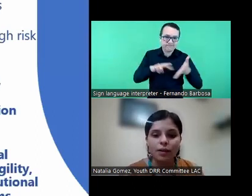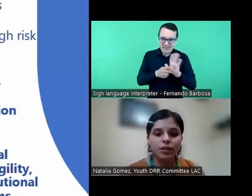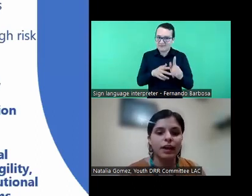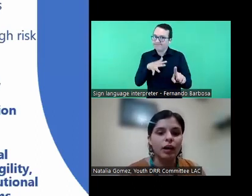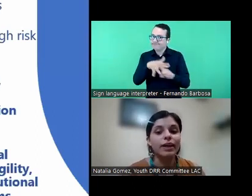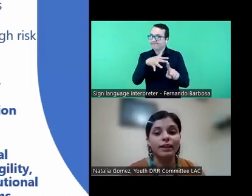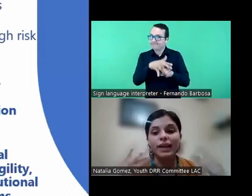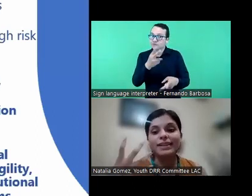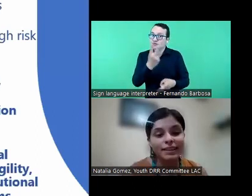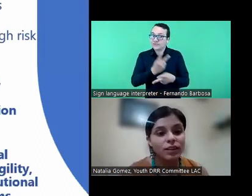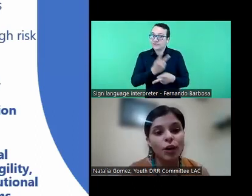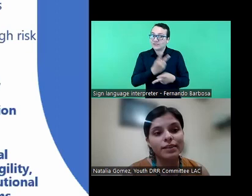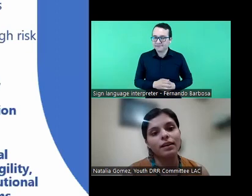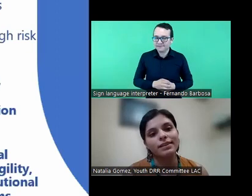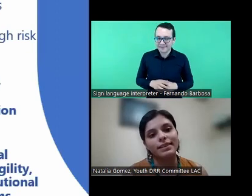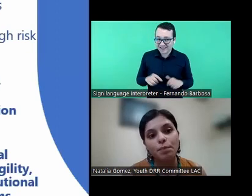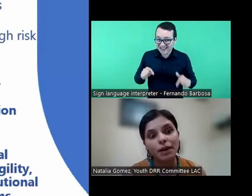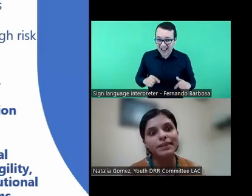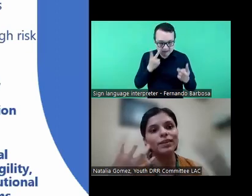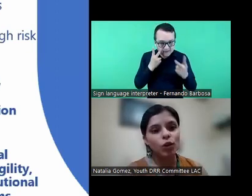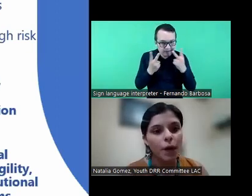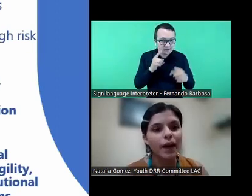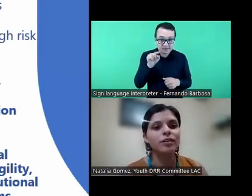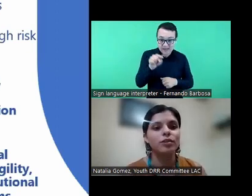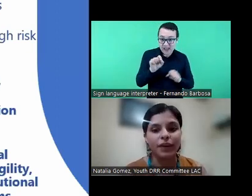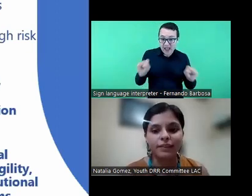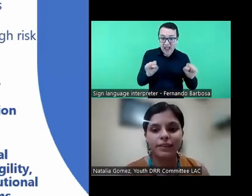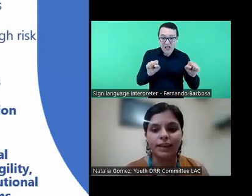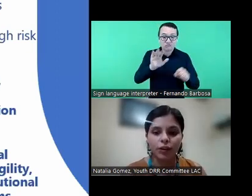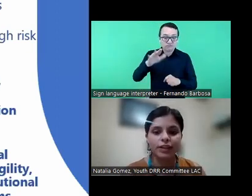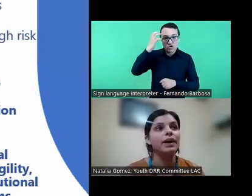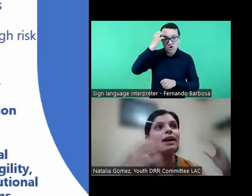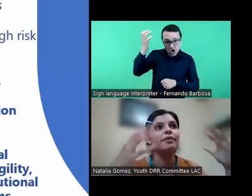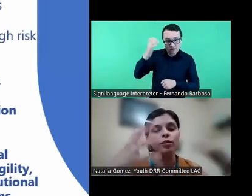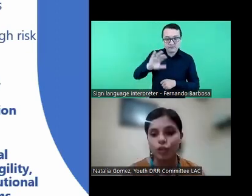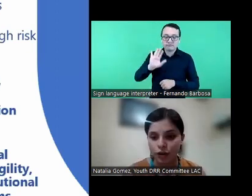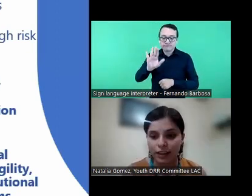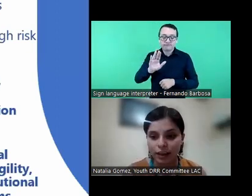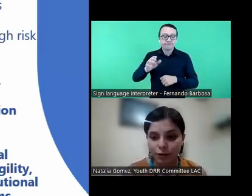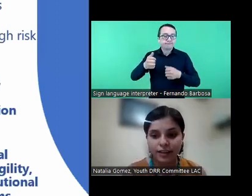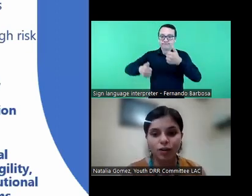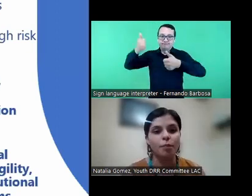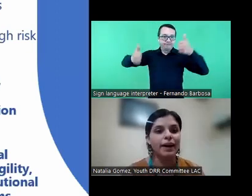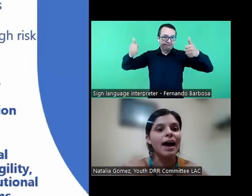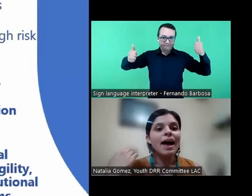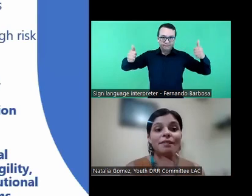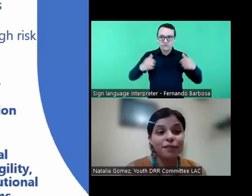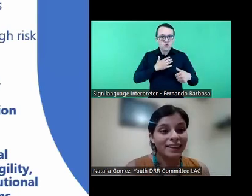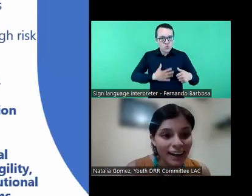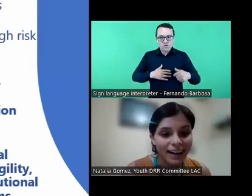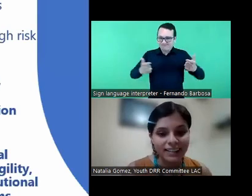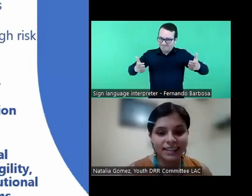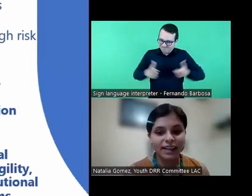risk conditions. So we've come across that also these actions which governments are implementing, different